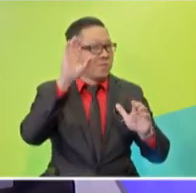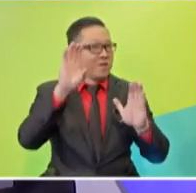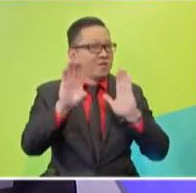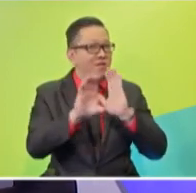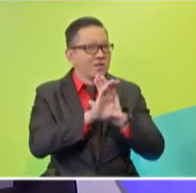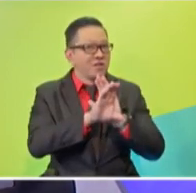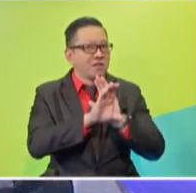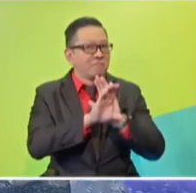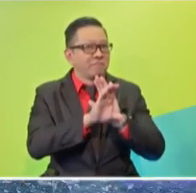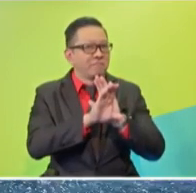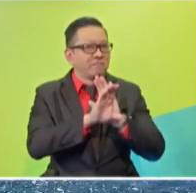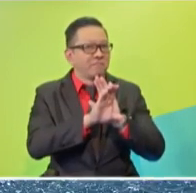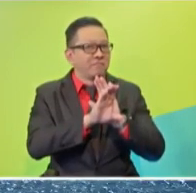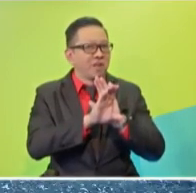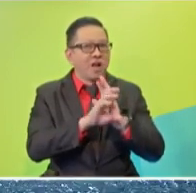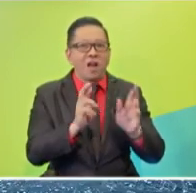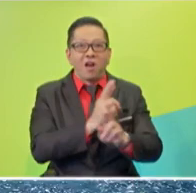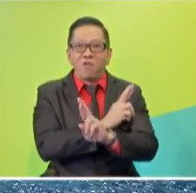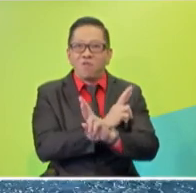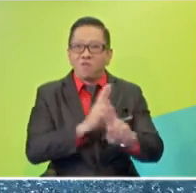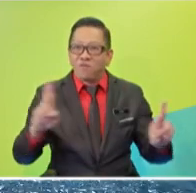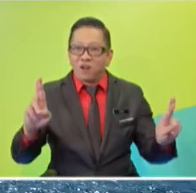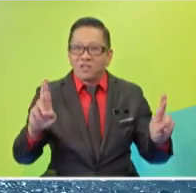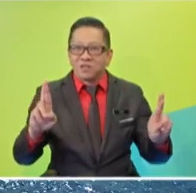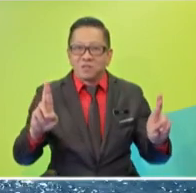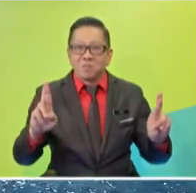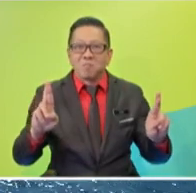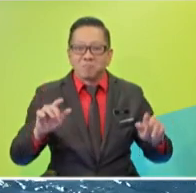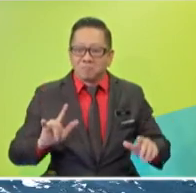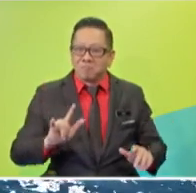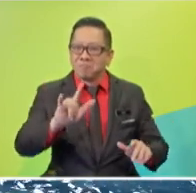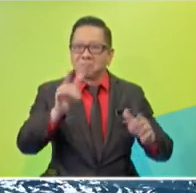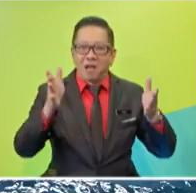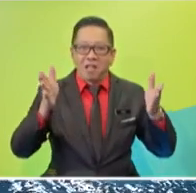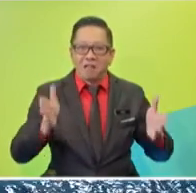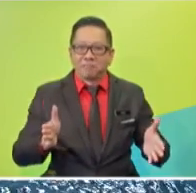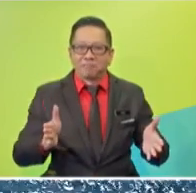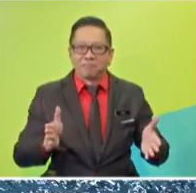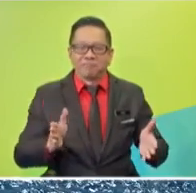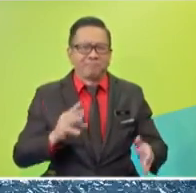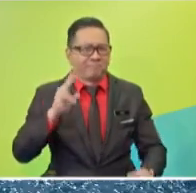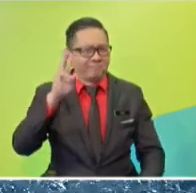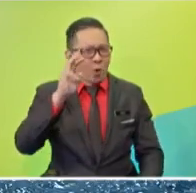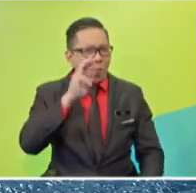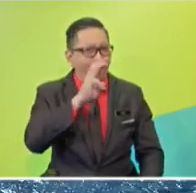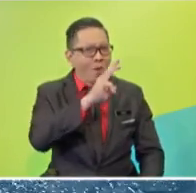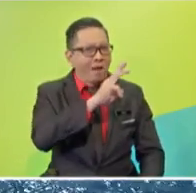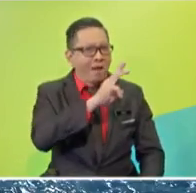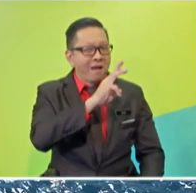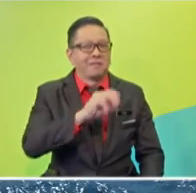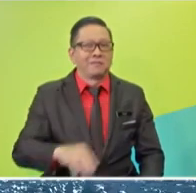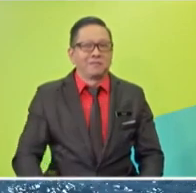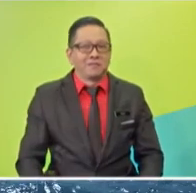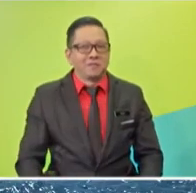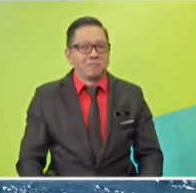the search and rescue pilot. What's unusual about this job is that the pilot doesn't